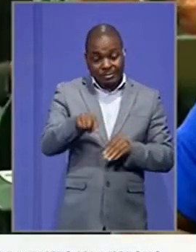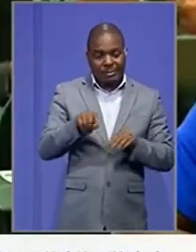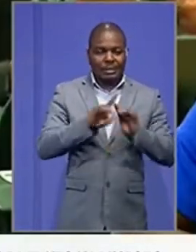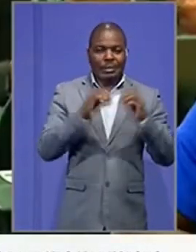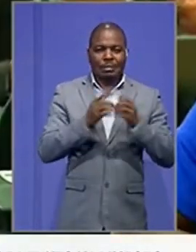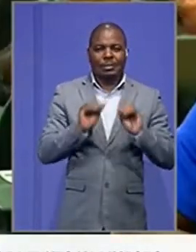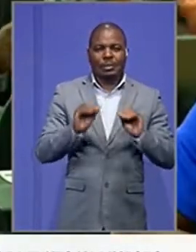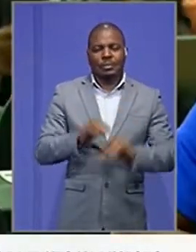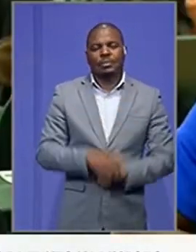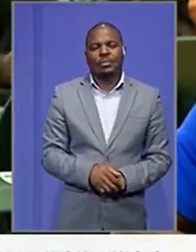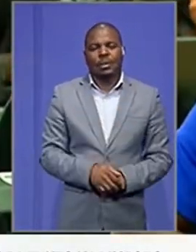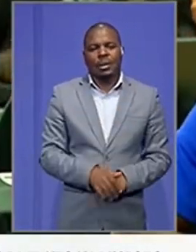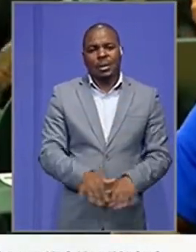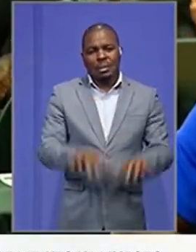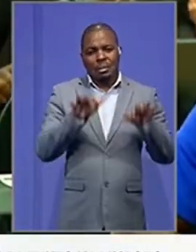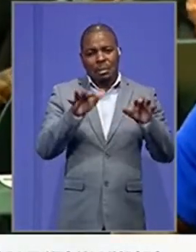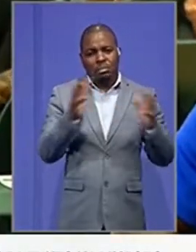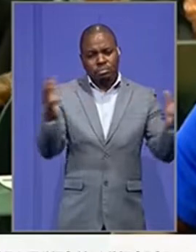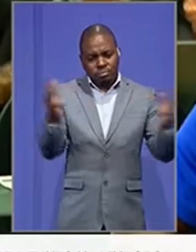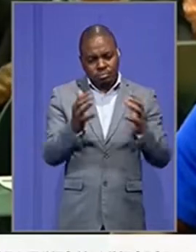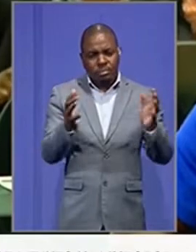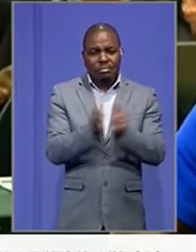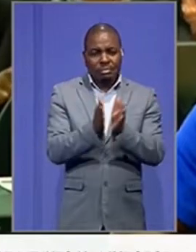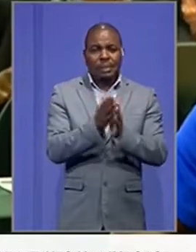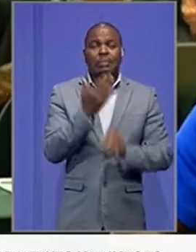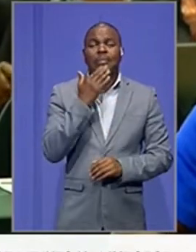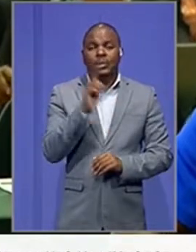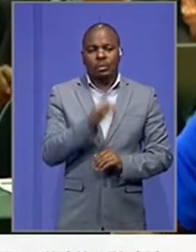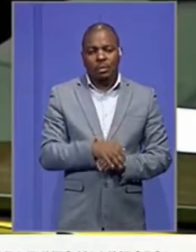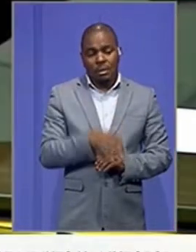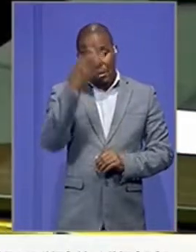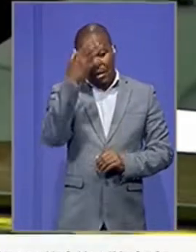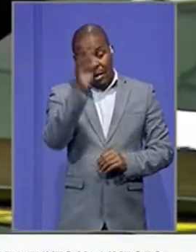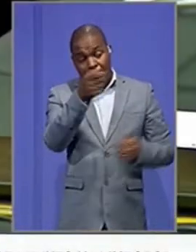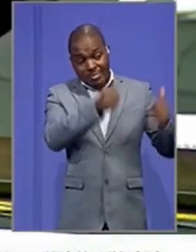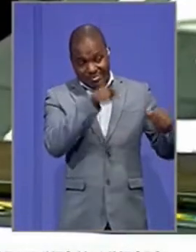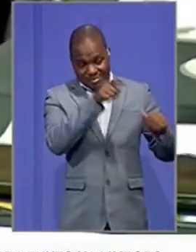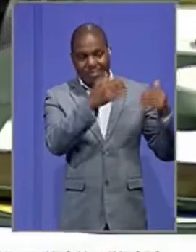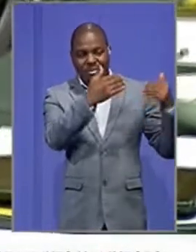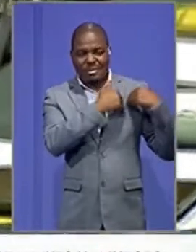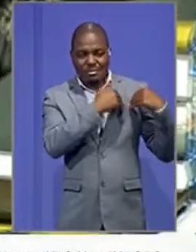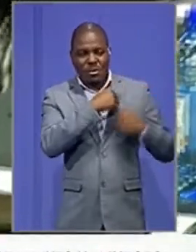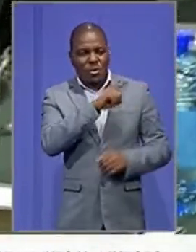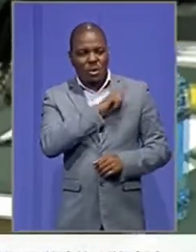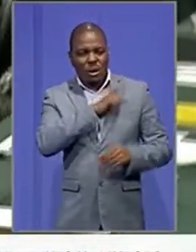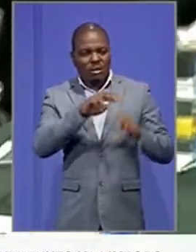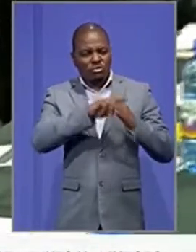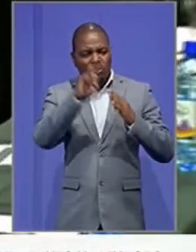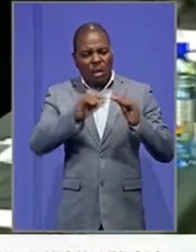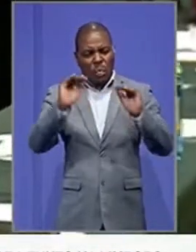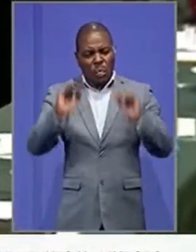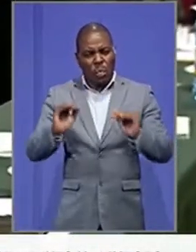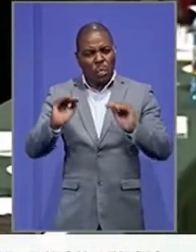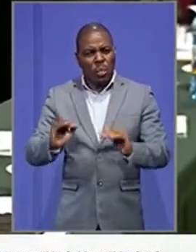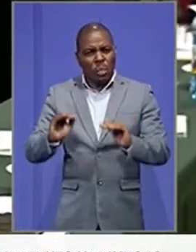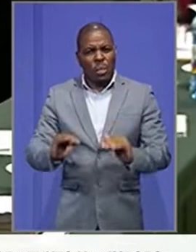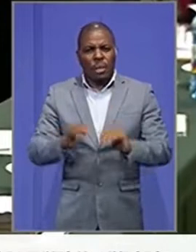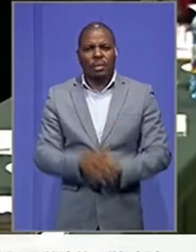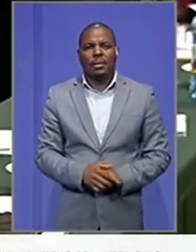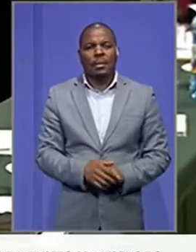Go bile le boipiletšo go batšeakarolo gore bahlankedi ba mmušo ba rwešwe maikarabelo mabapi le dipoelo tša tlase. Le ge go le